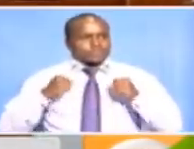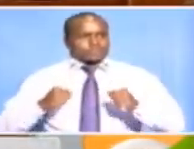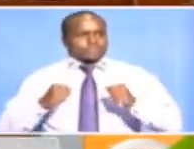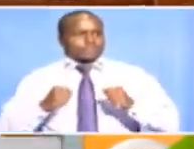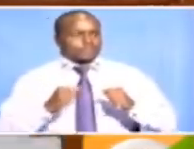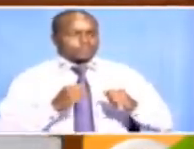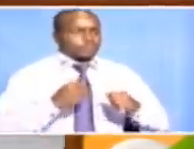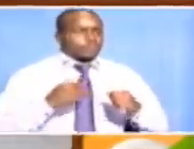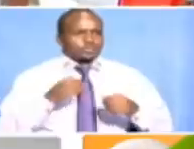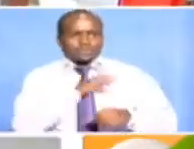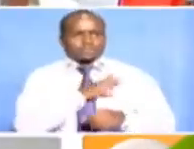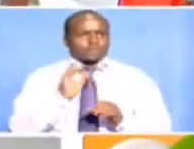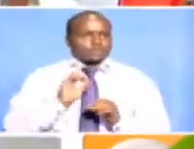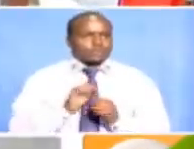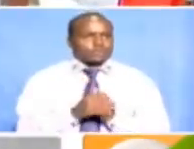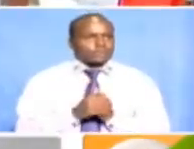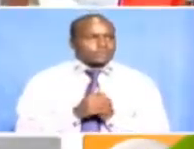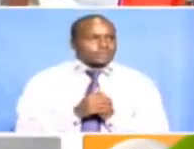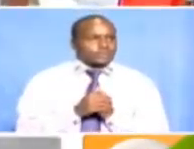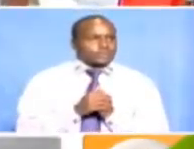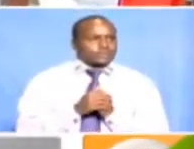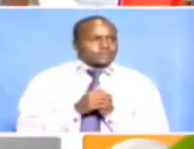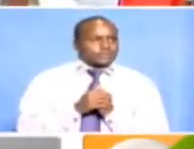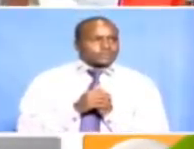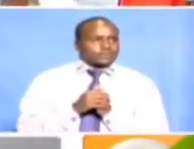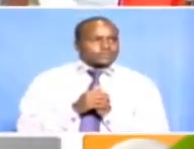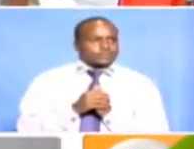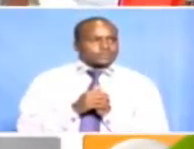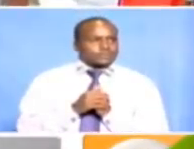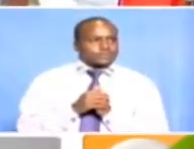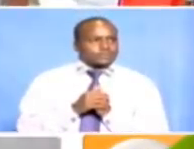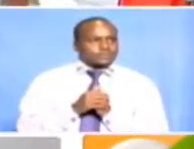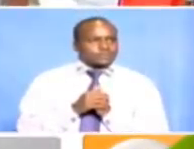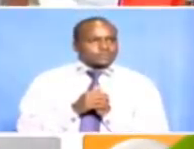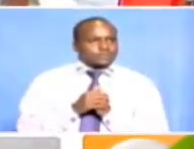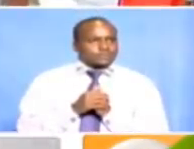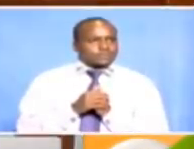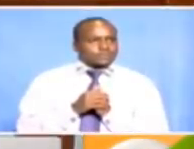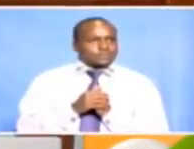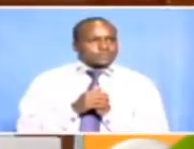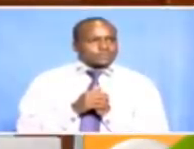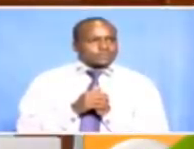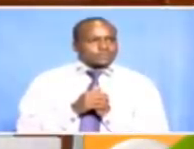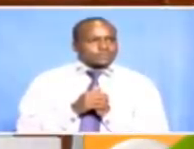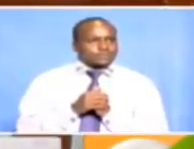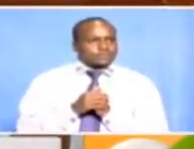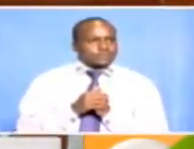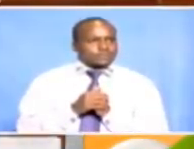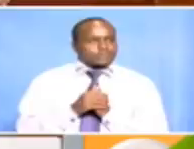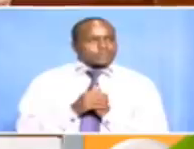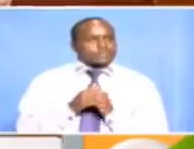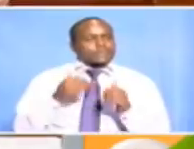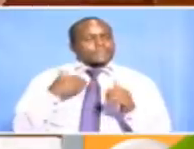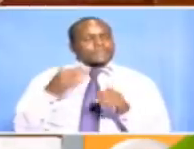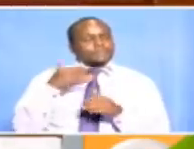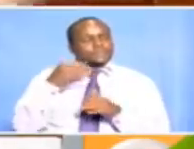cases, Jeff. I've fought so many battles, Jeff. Let me come to the cases This Waititu. Yes, after I heard the